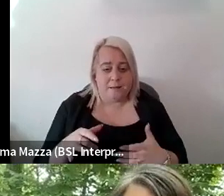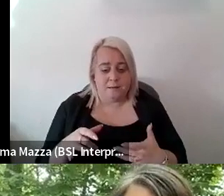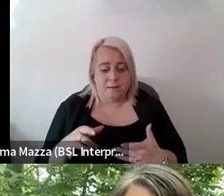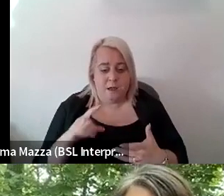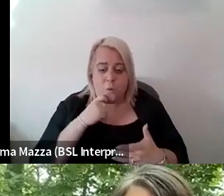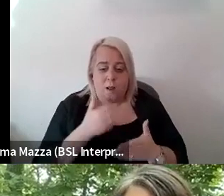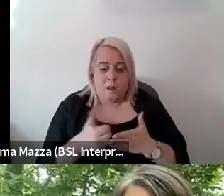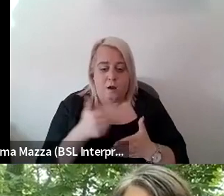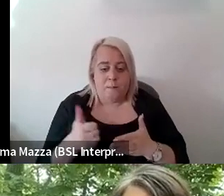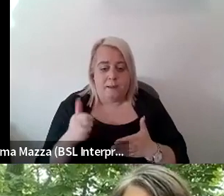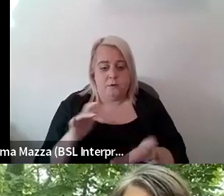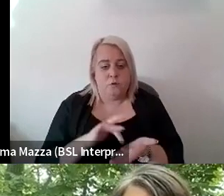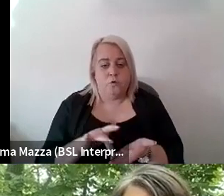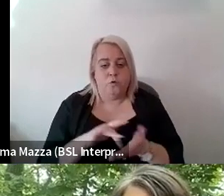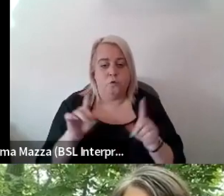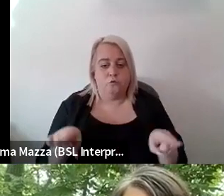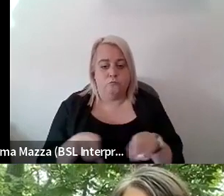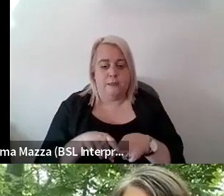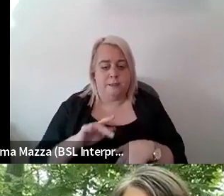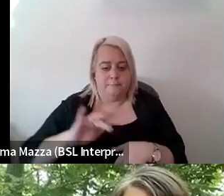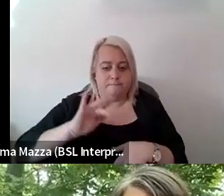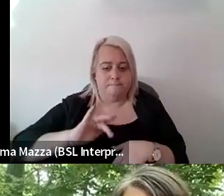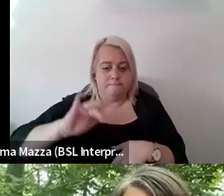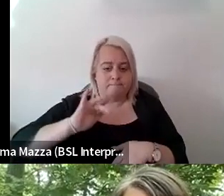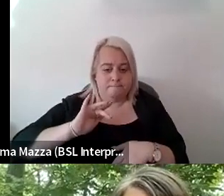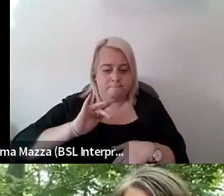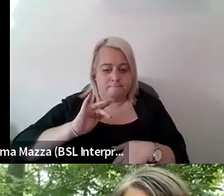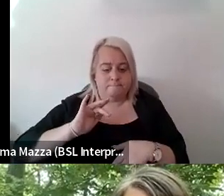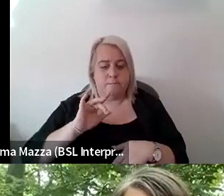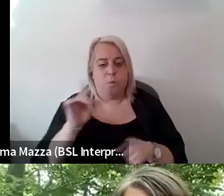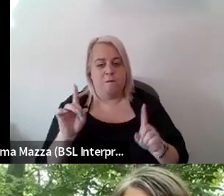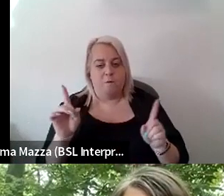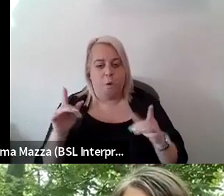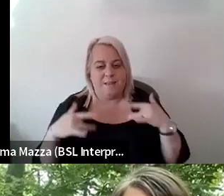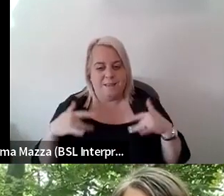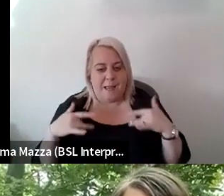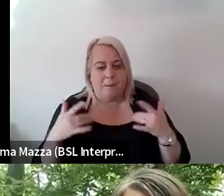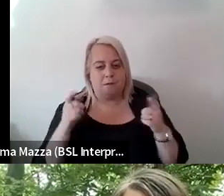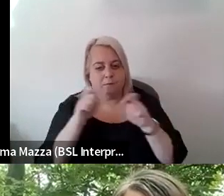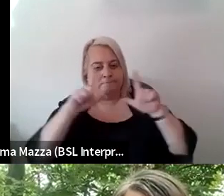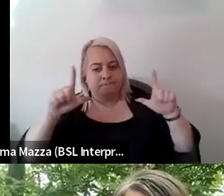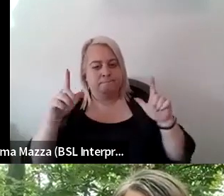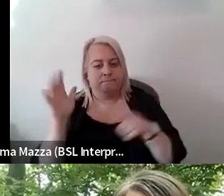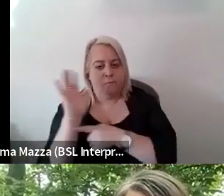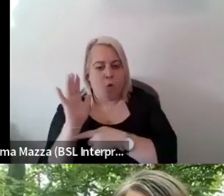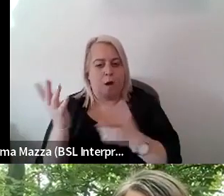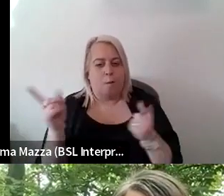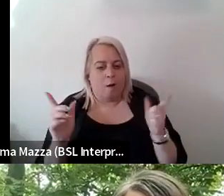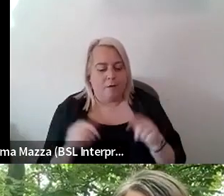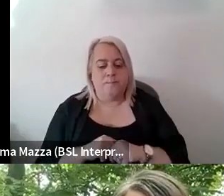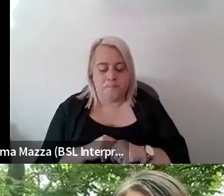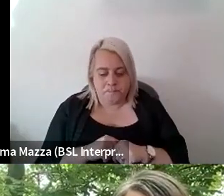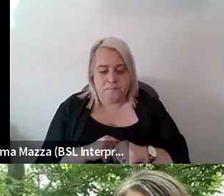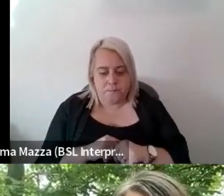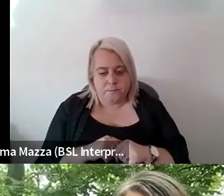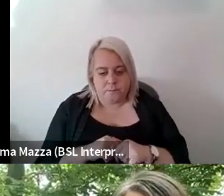common touch screen to, you know, to put your entertainment on the plane or to, the airplane, or to get